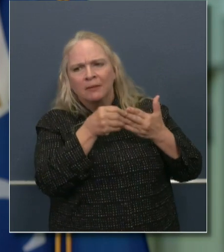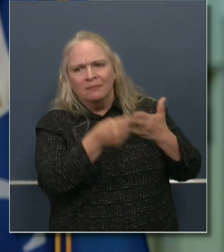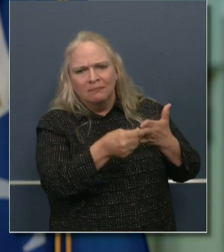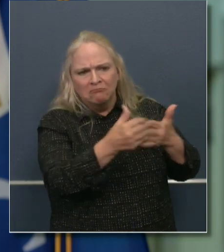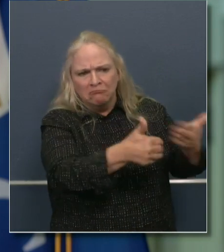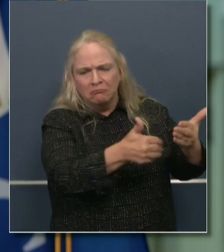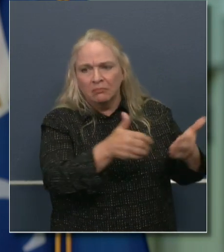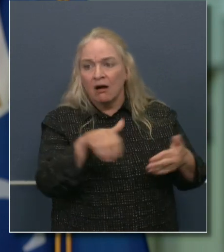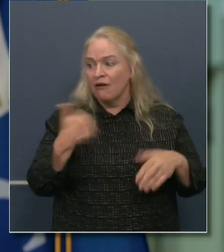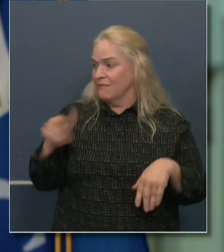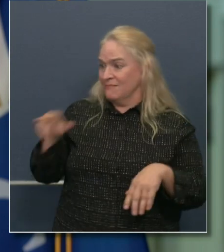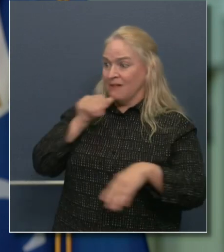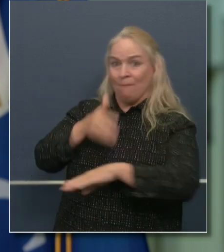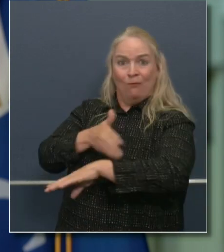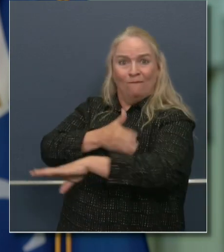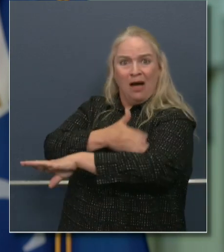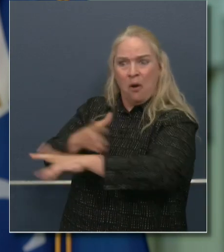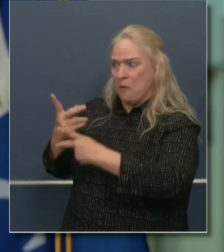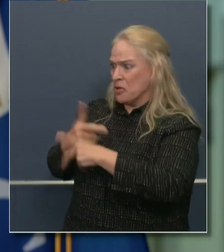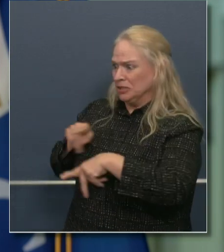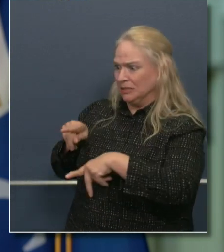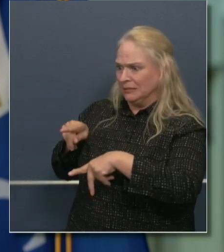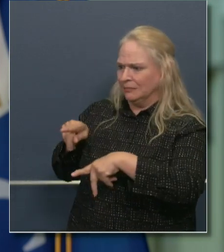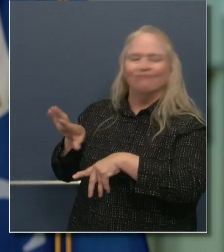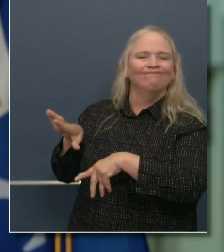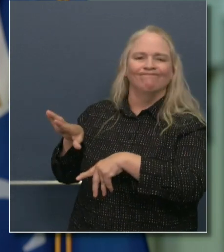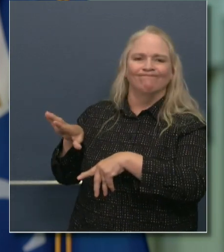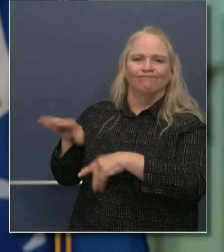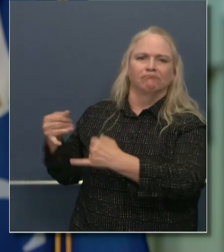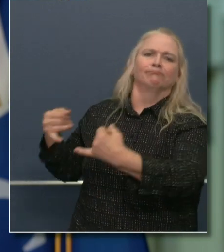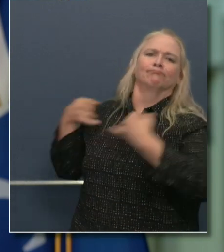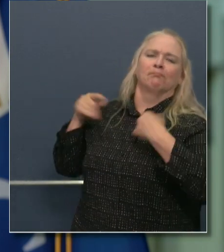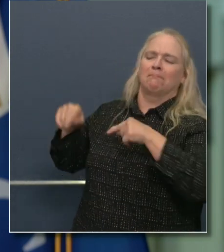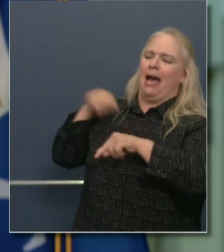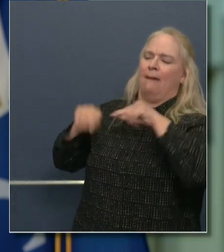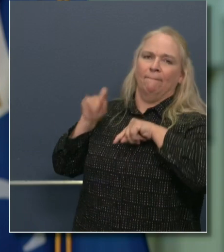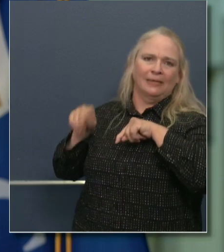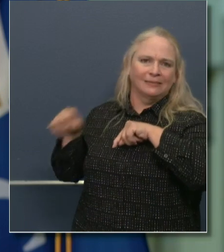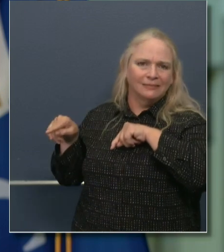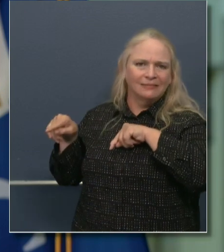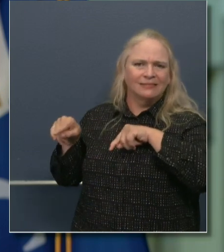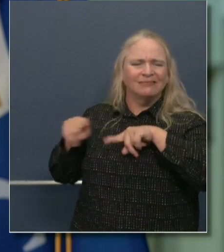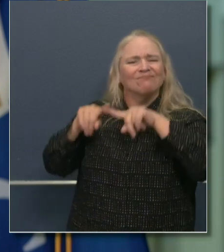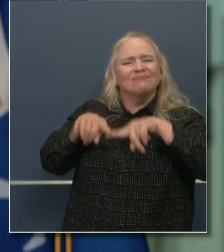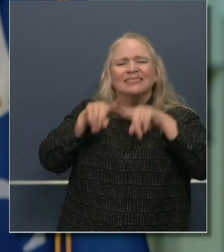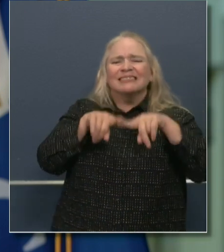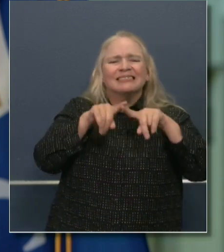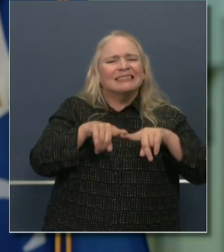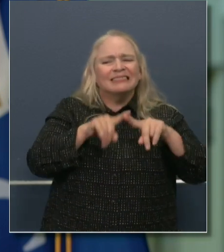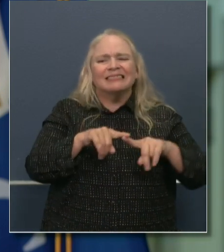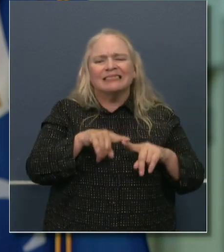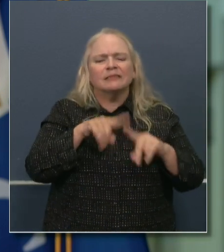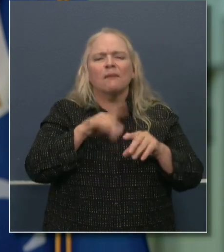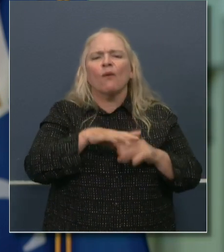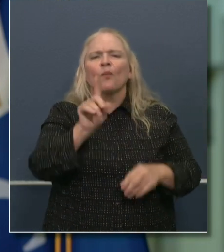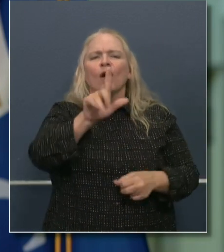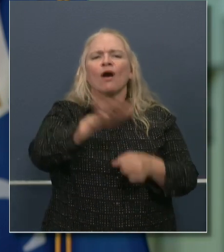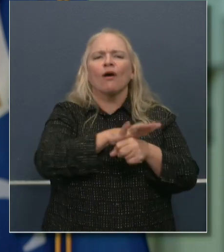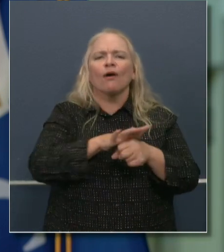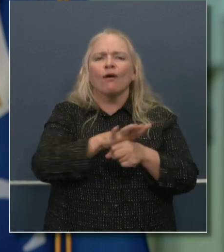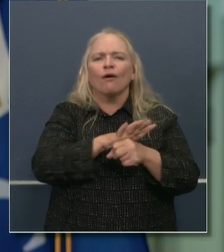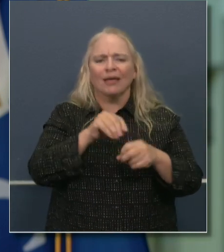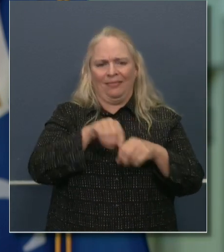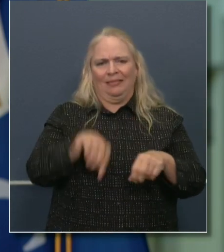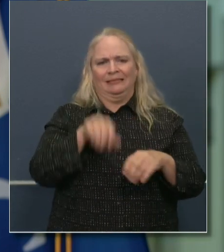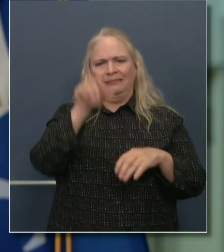to continue to toggle back and forth. And so that's part of our resolve. It's part of the leadership in the state, the first state in the country,